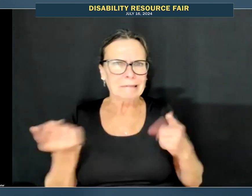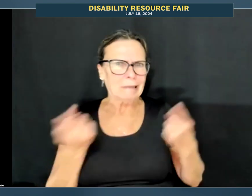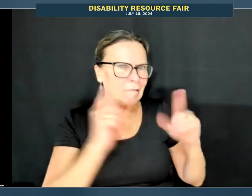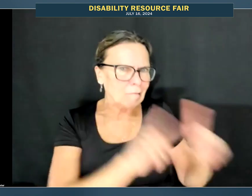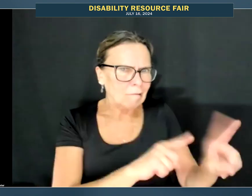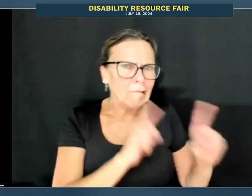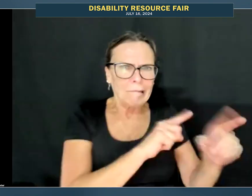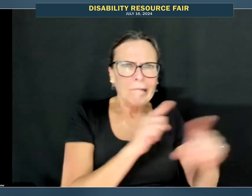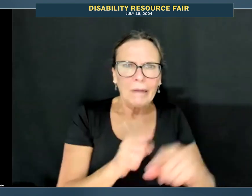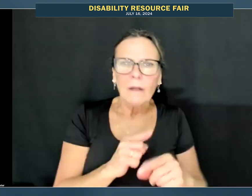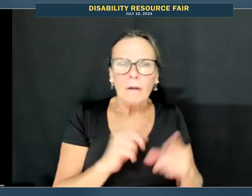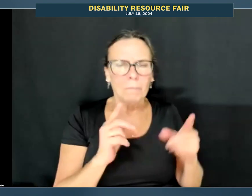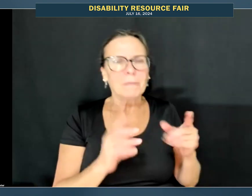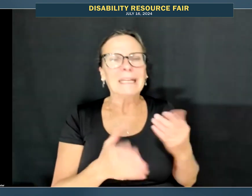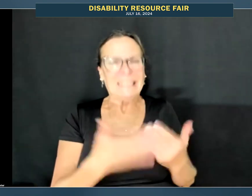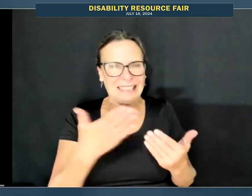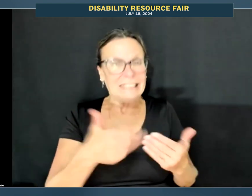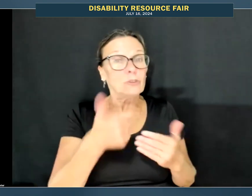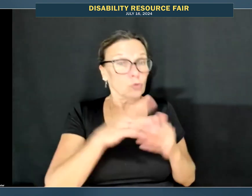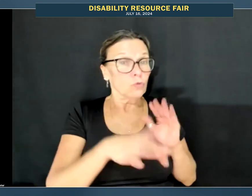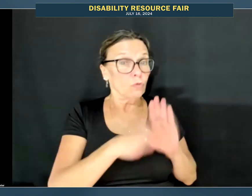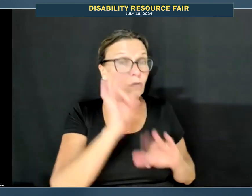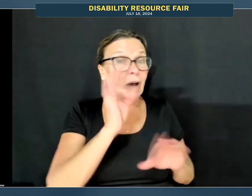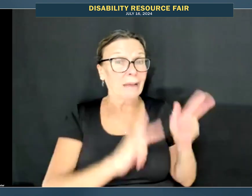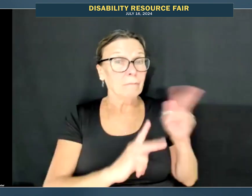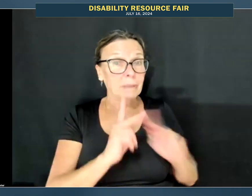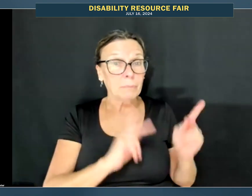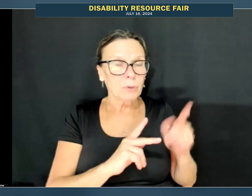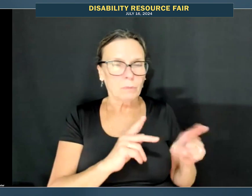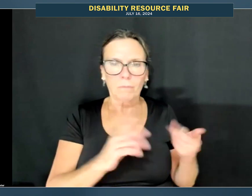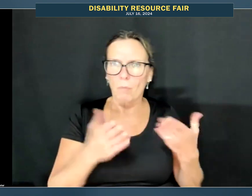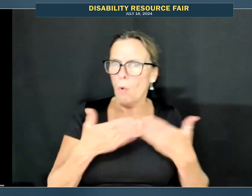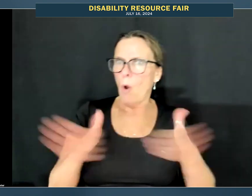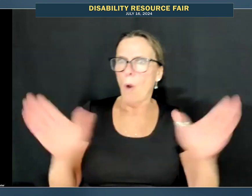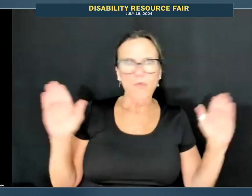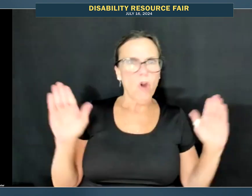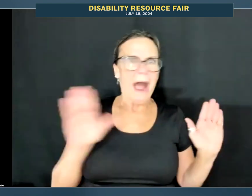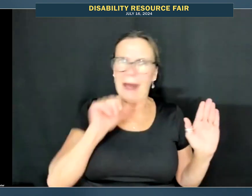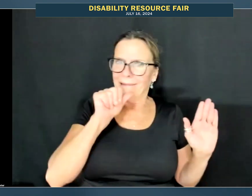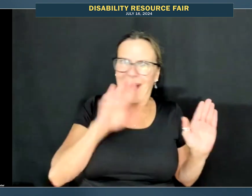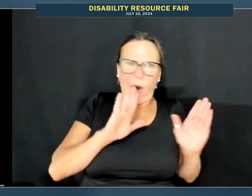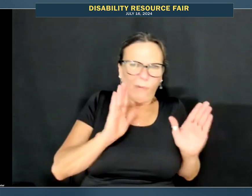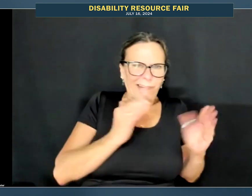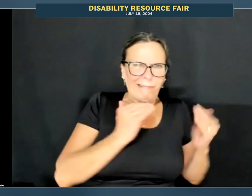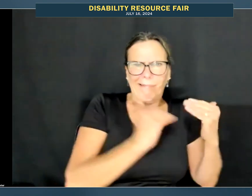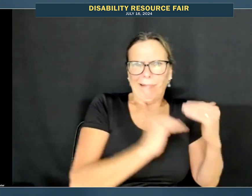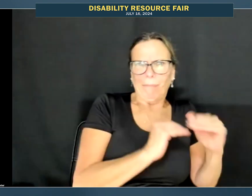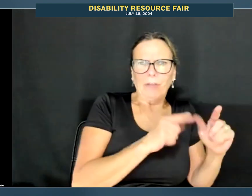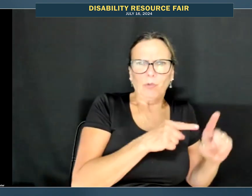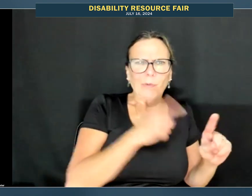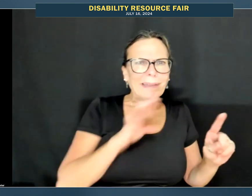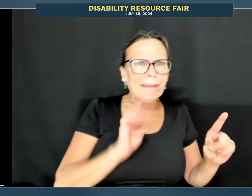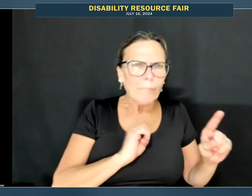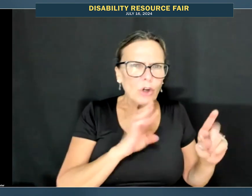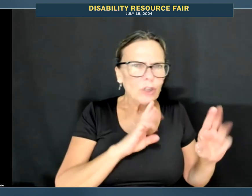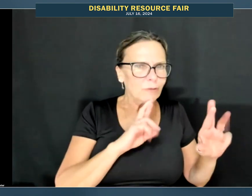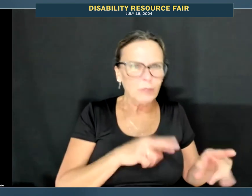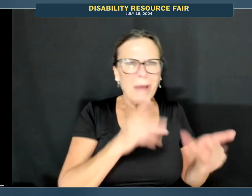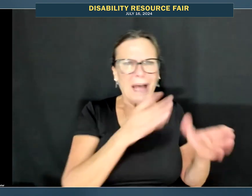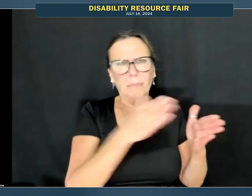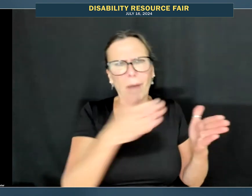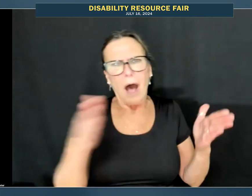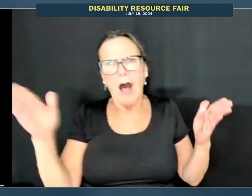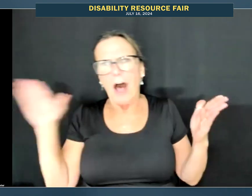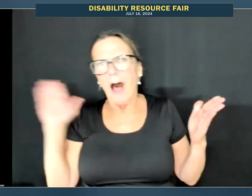So it was a lot broader than just our small focus of wanting to get emergency response personnel to them quicker.